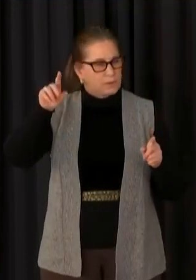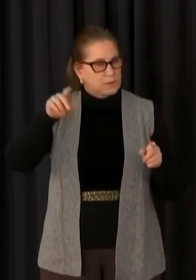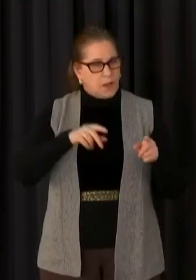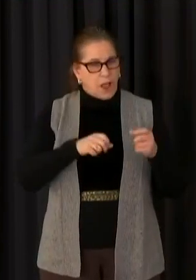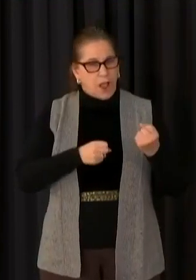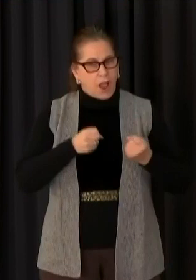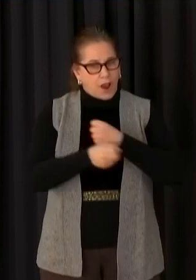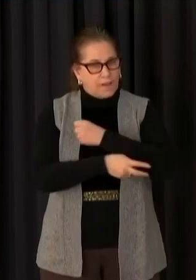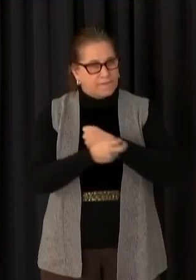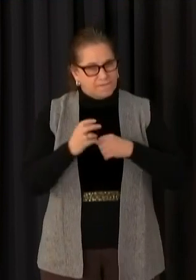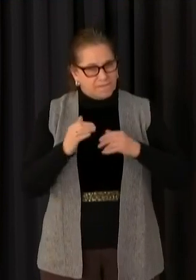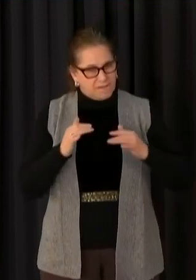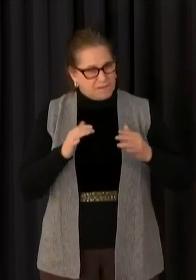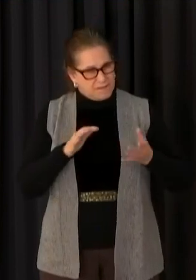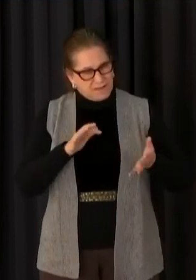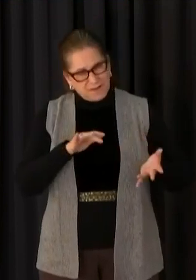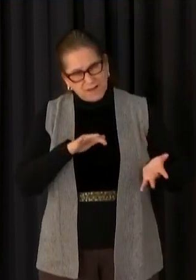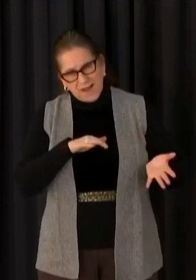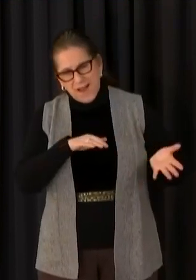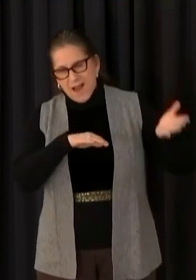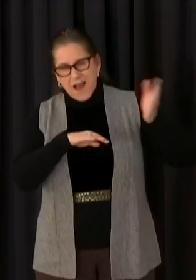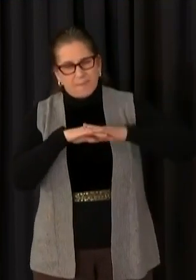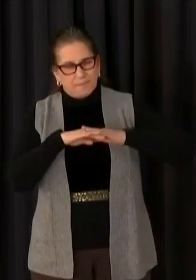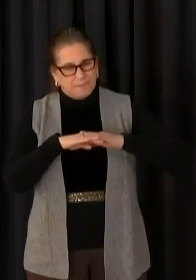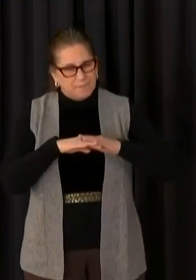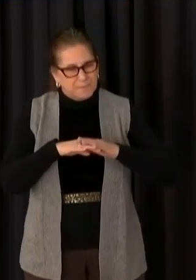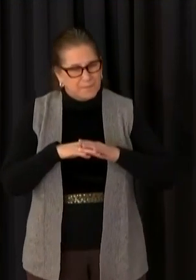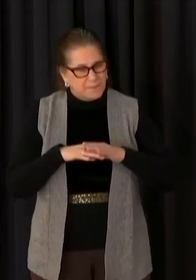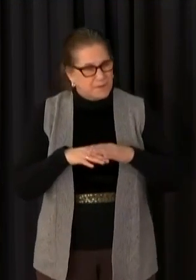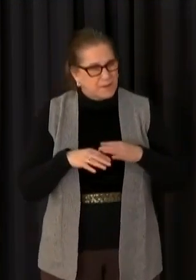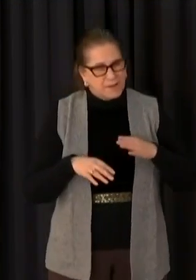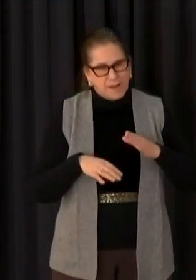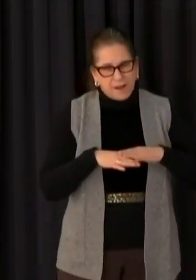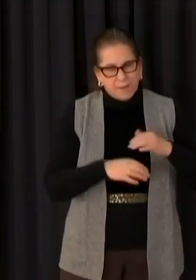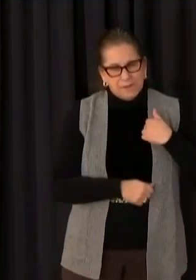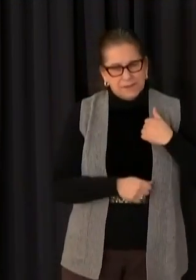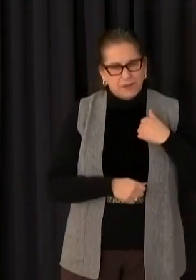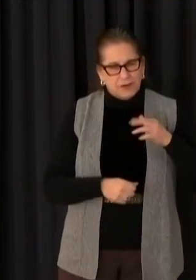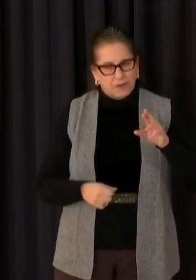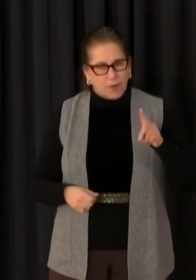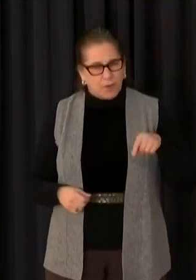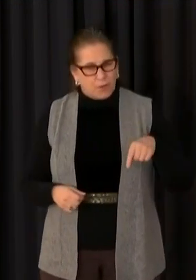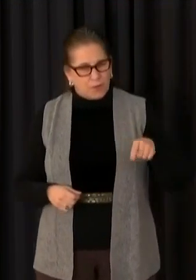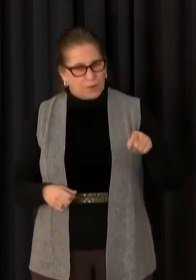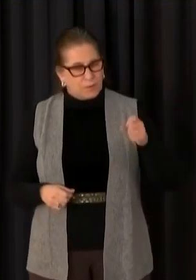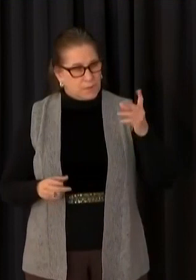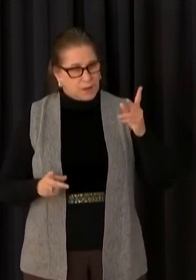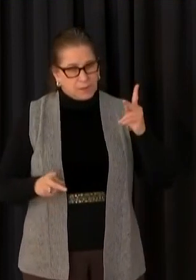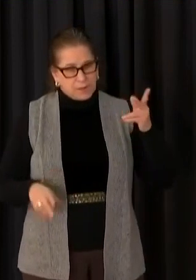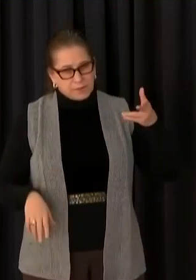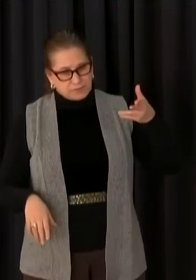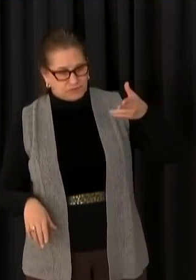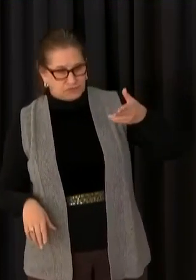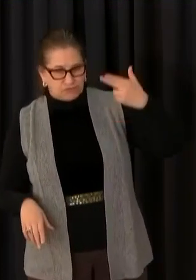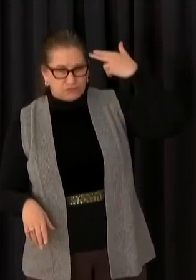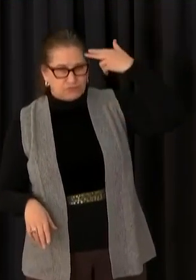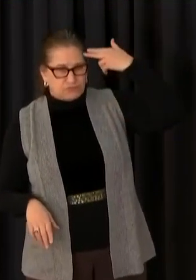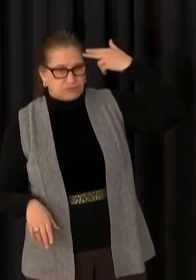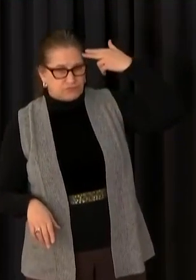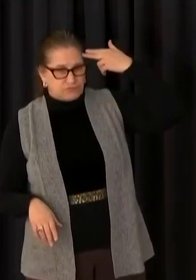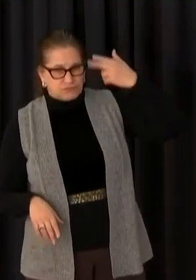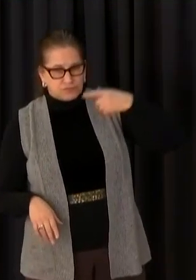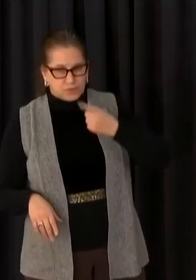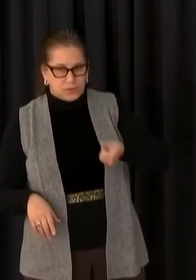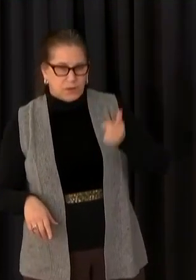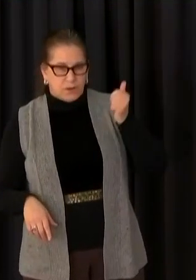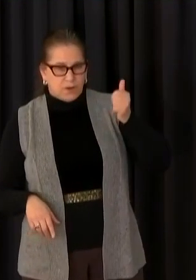have been somebody carjacked on Military Road yesterday at Rifle Point, and then in Georgetown on 30th Street, there were multiple in the same